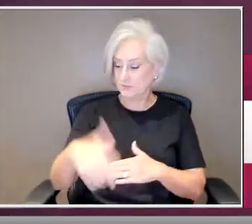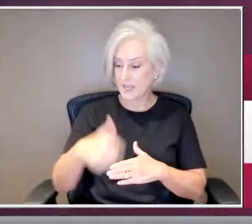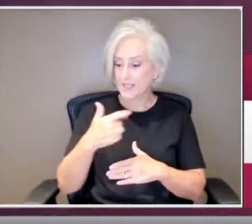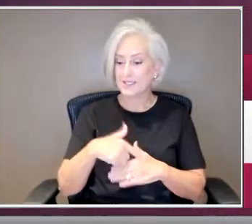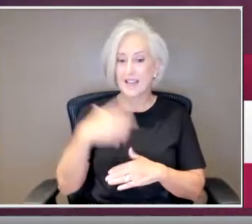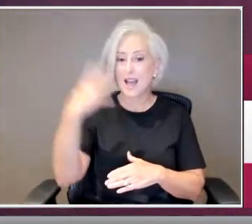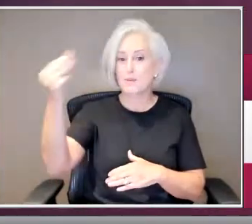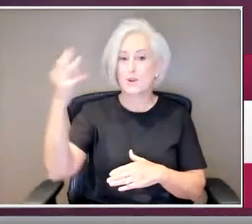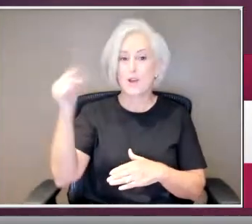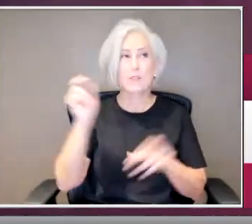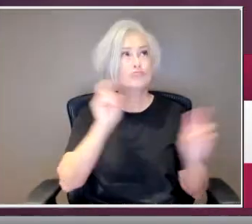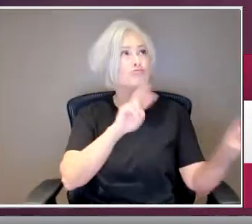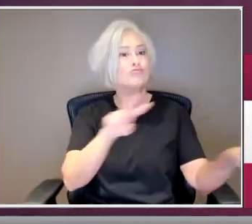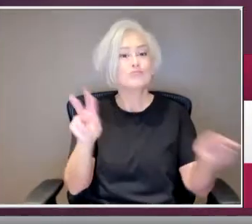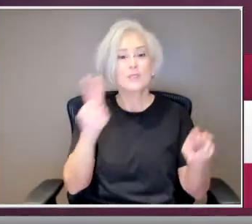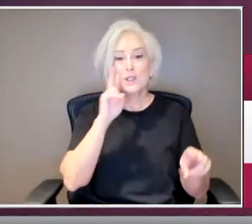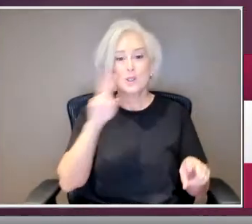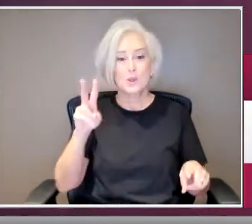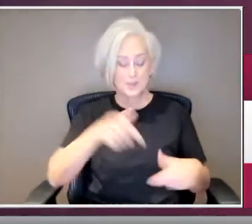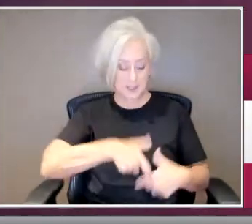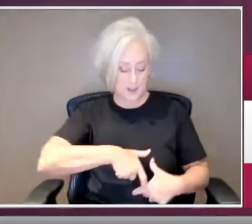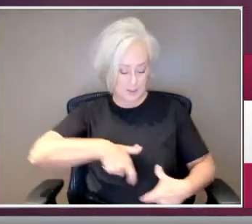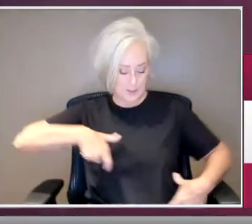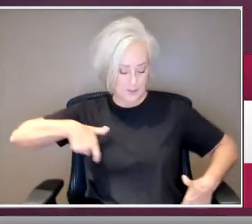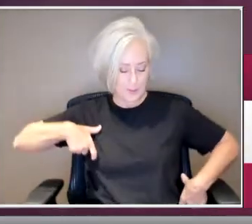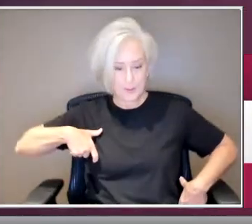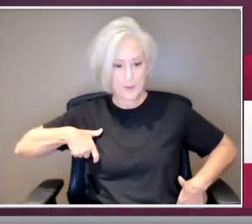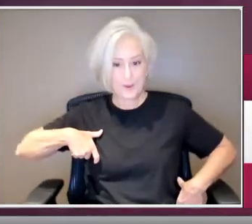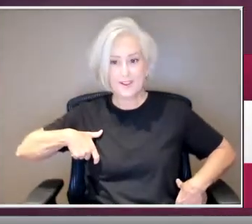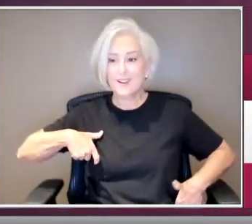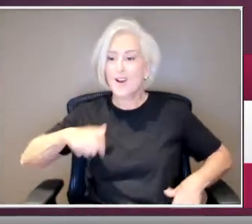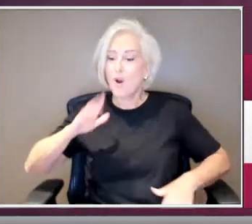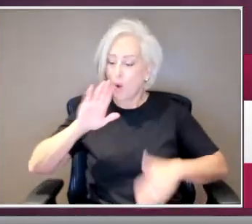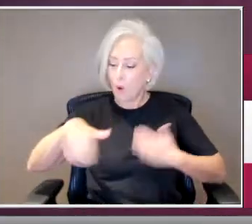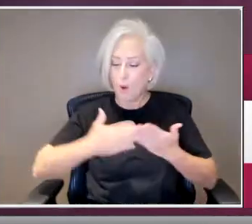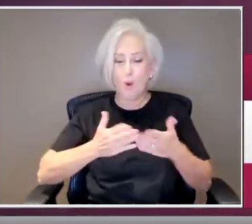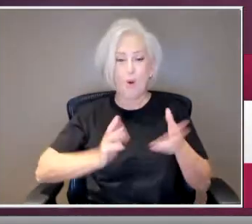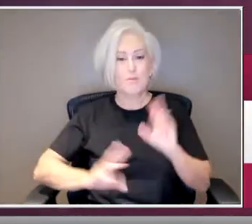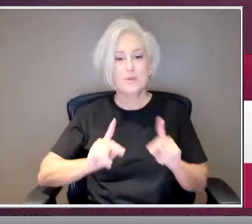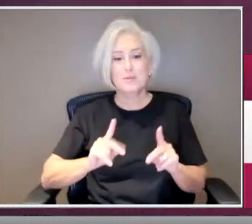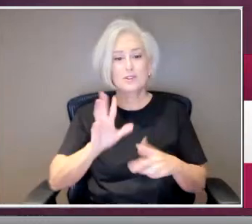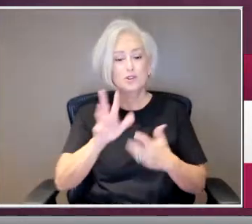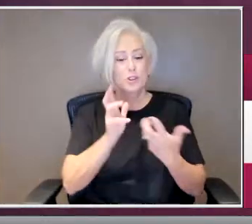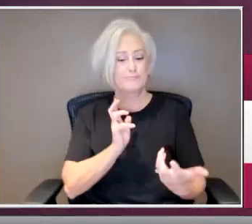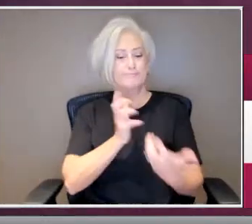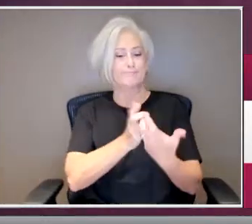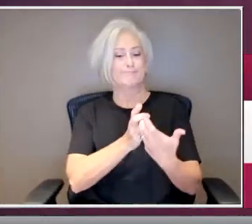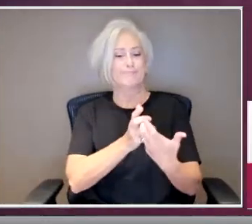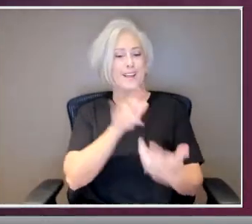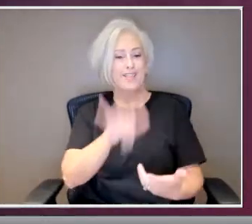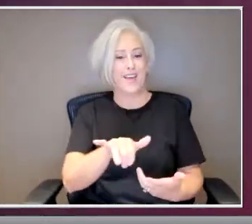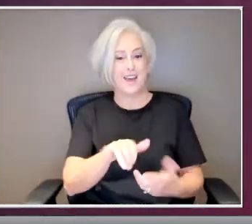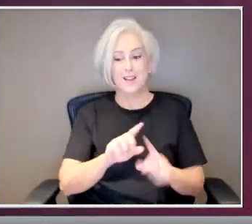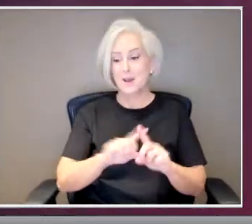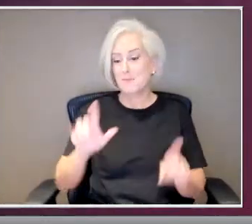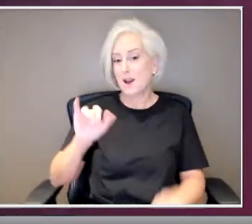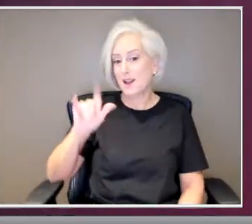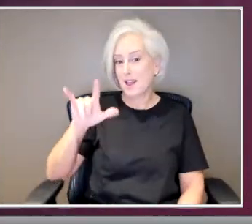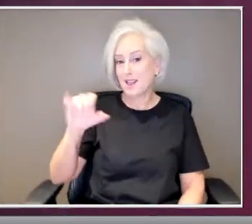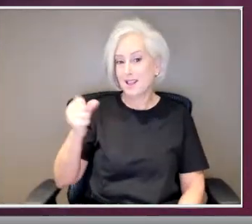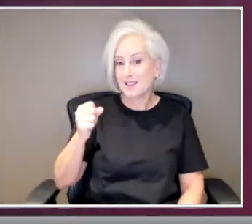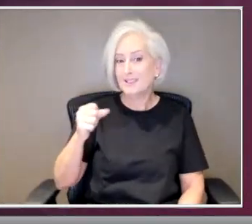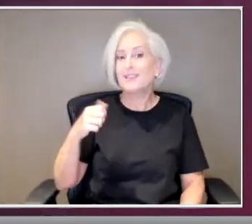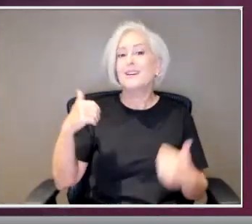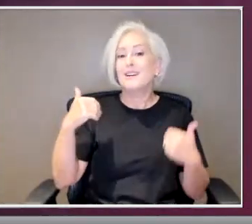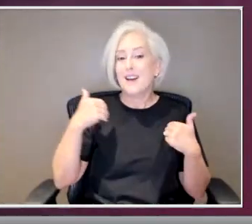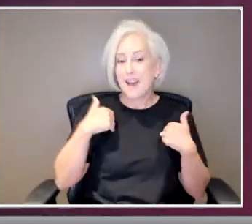are everywhere. Erica Owens fits right in with the crossbody bag, but the one she carries contains the device that